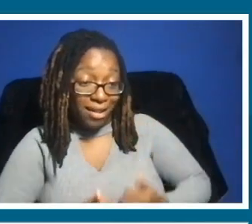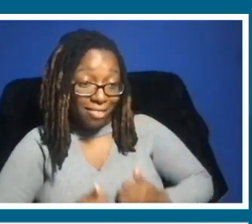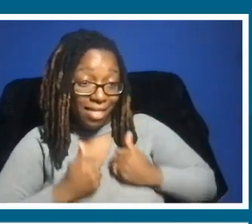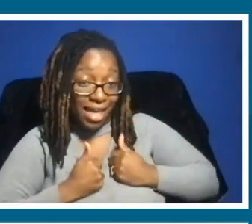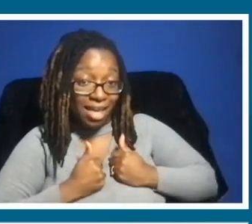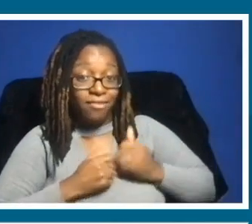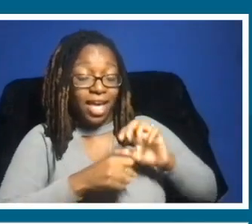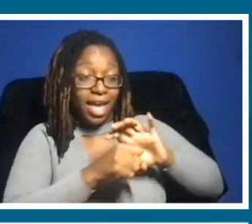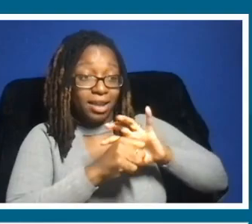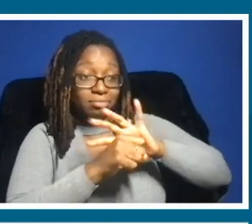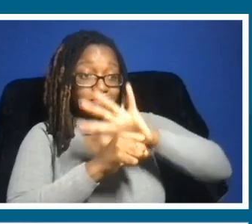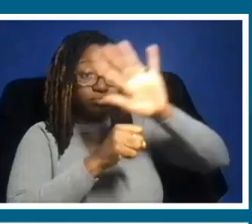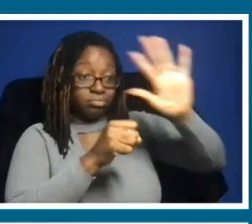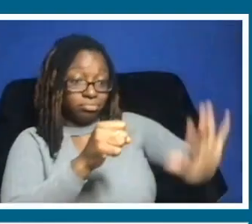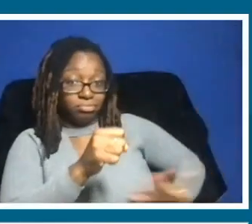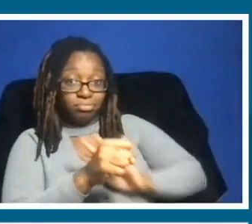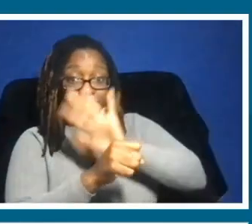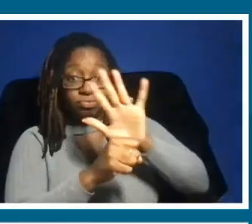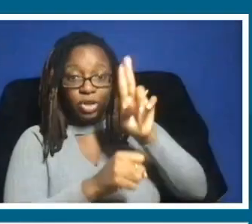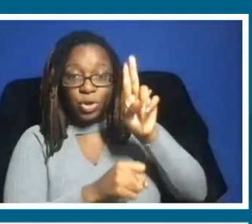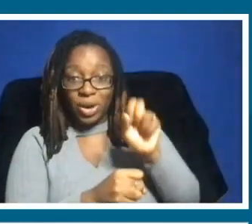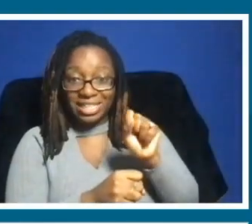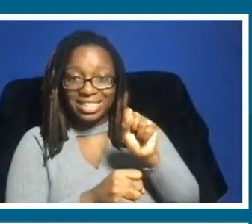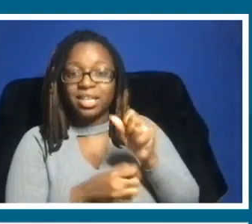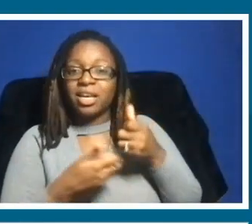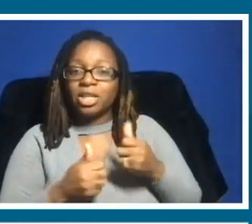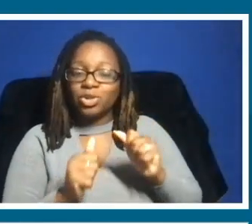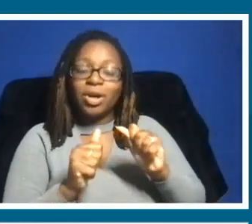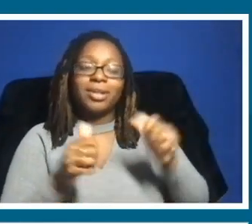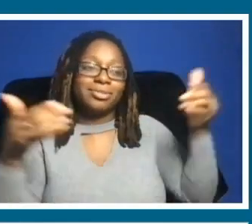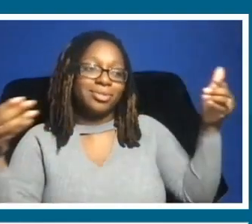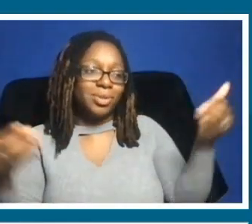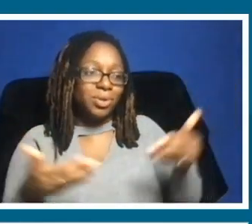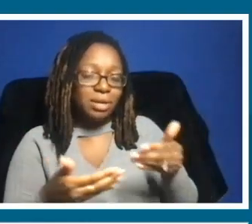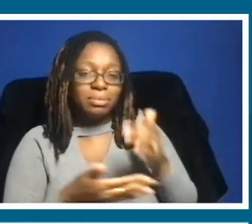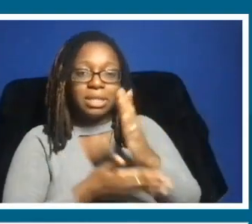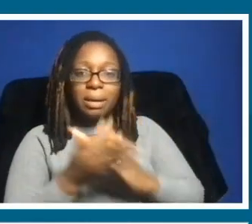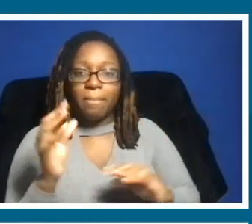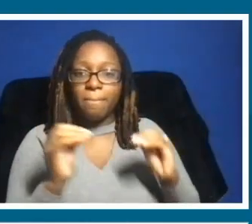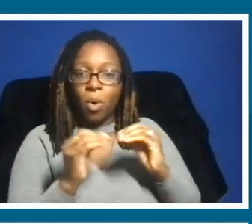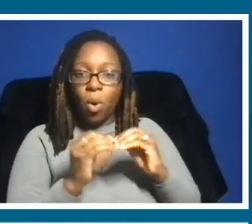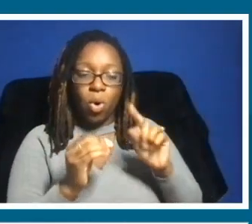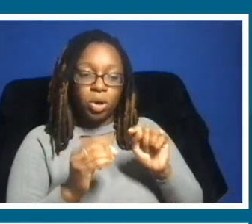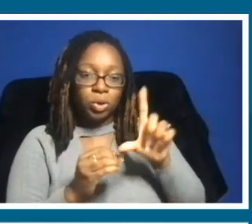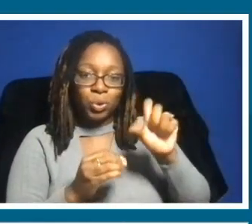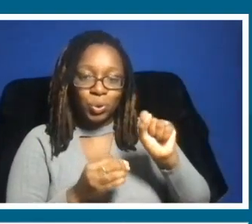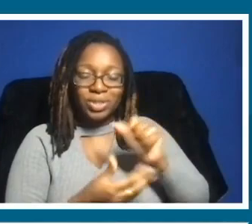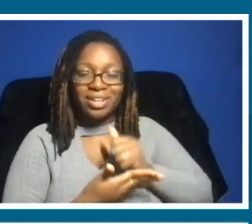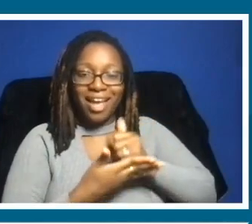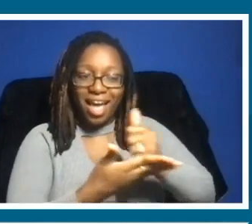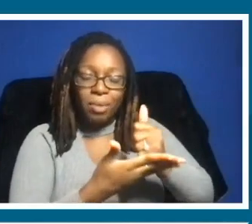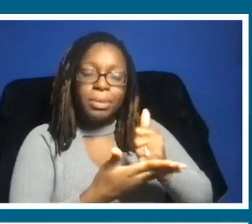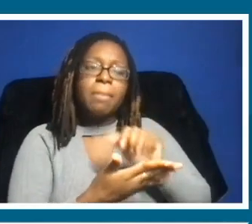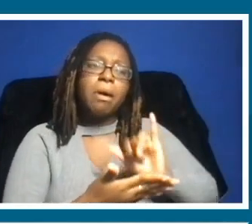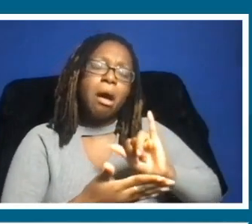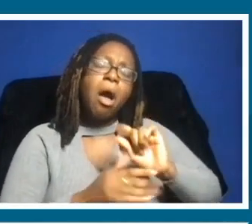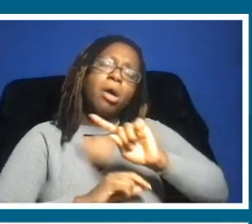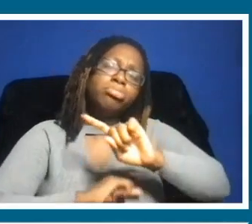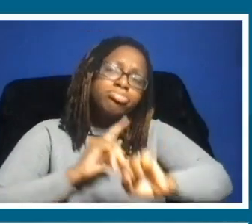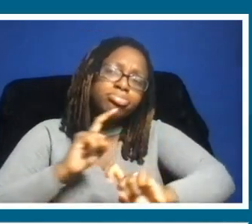States, and introduce them to some tools to help them ask questions and